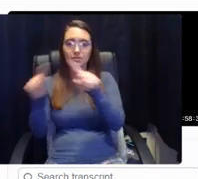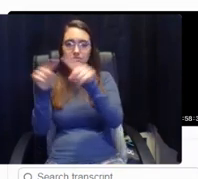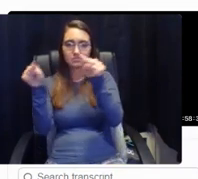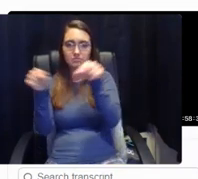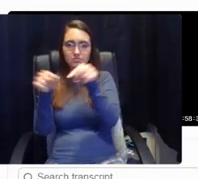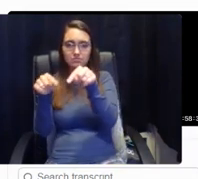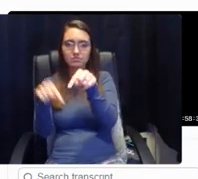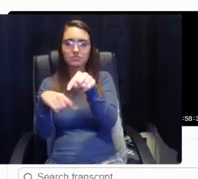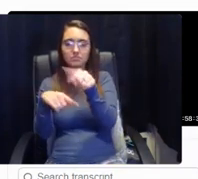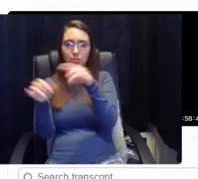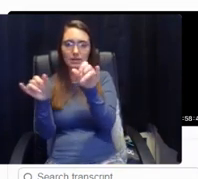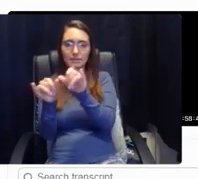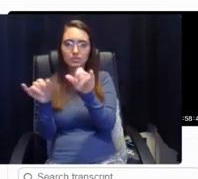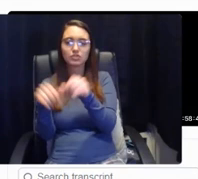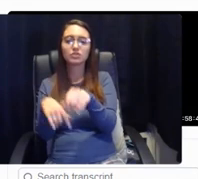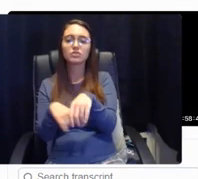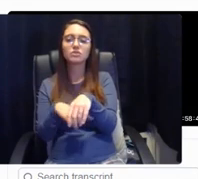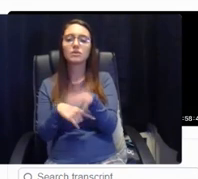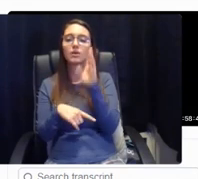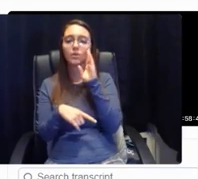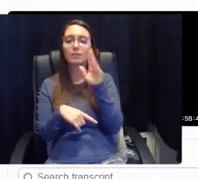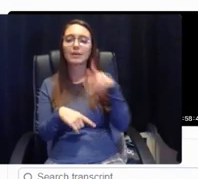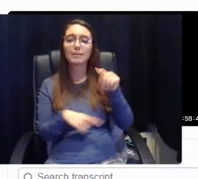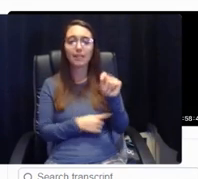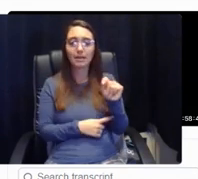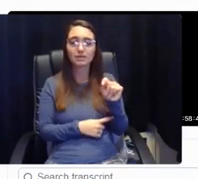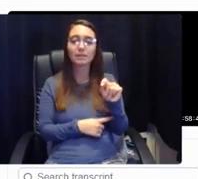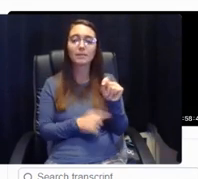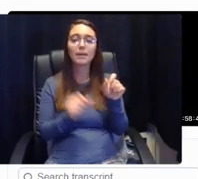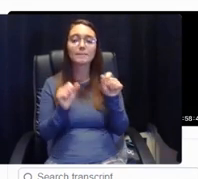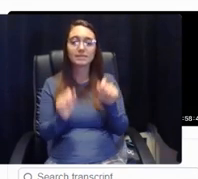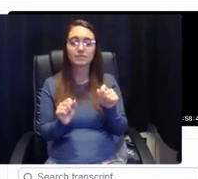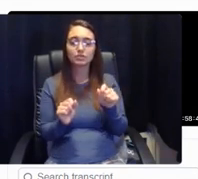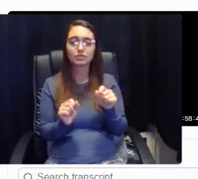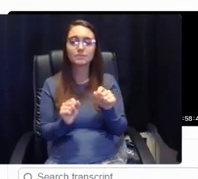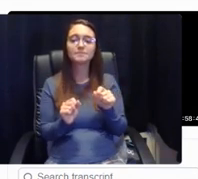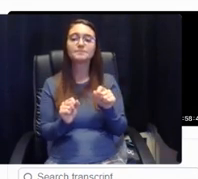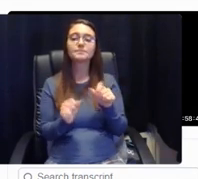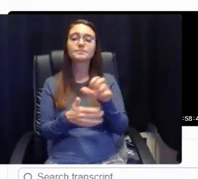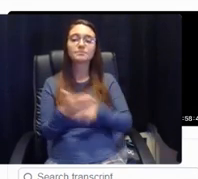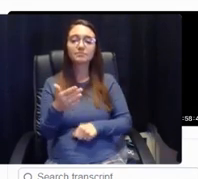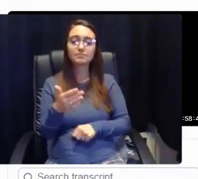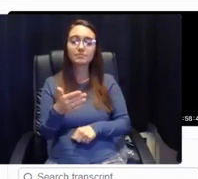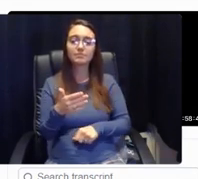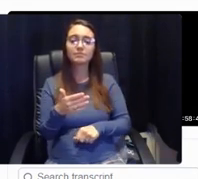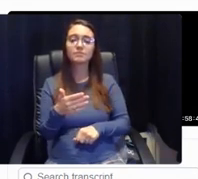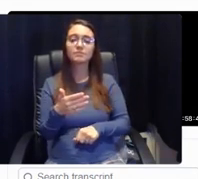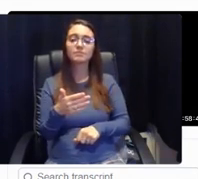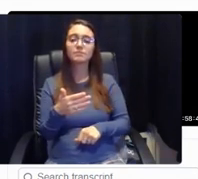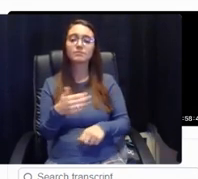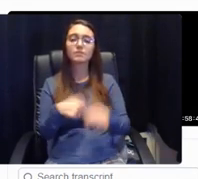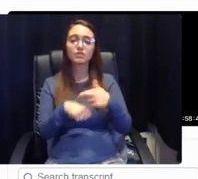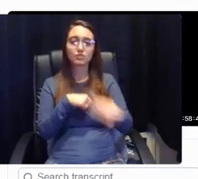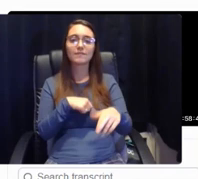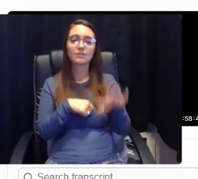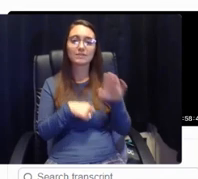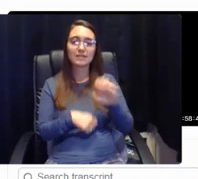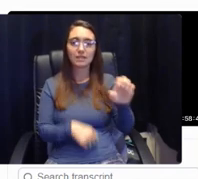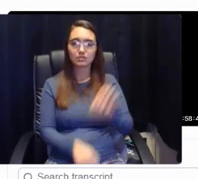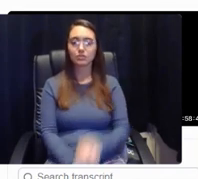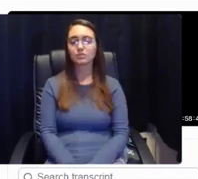measure here, it is a platinum potential minus the reference